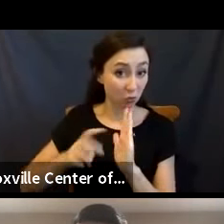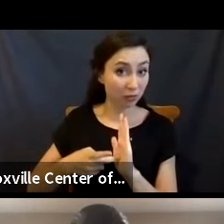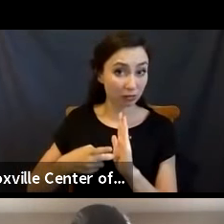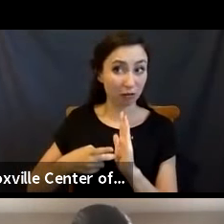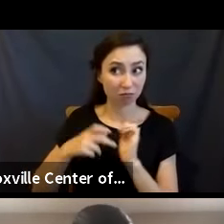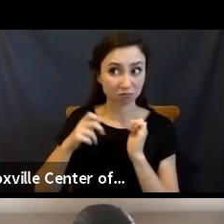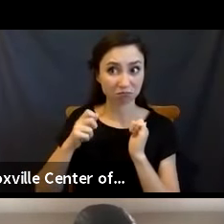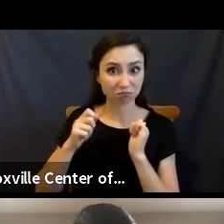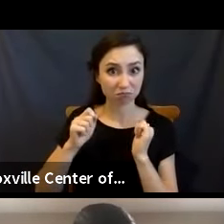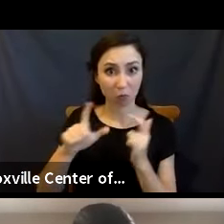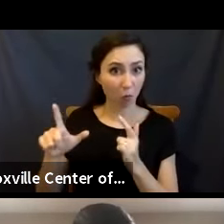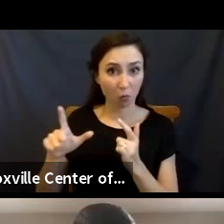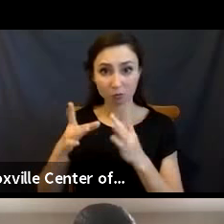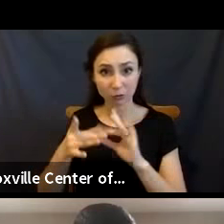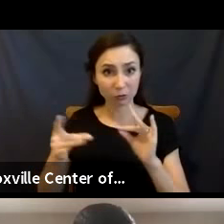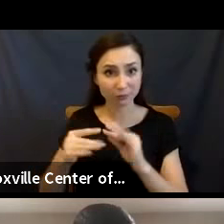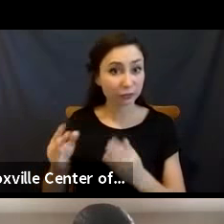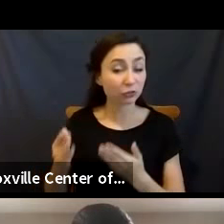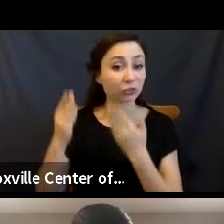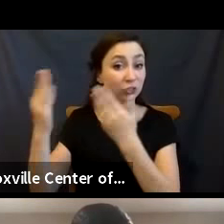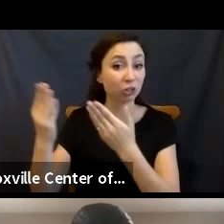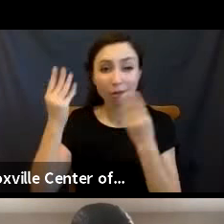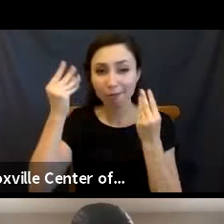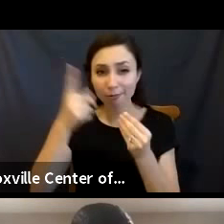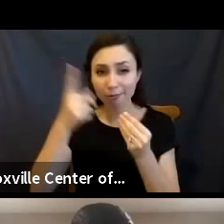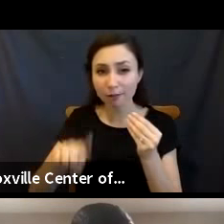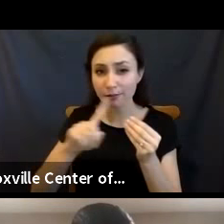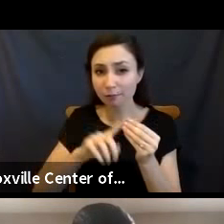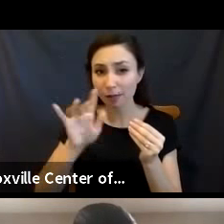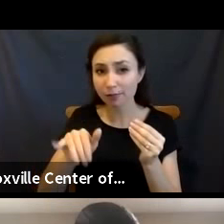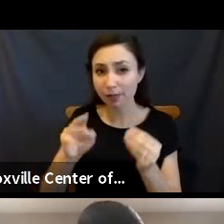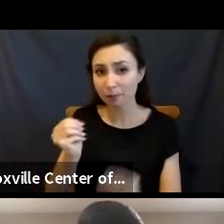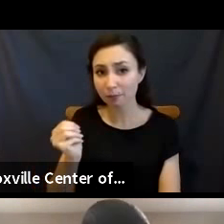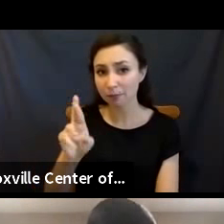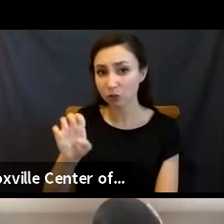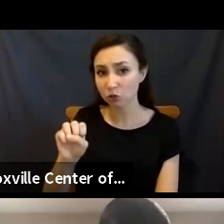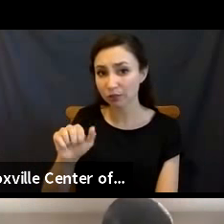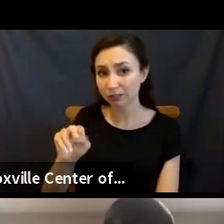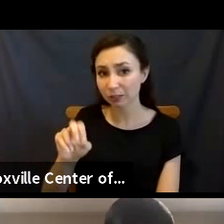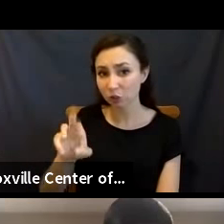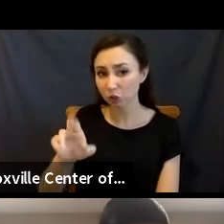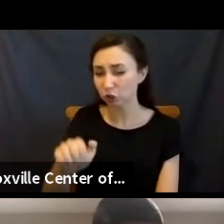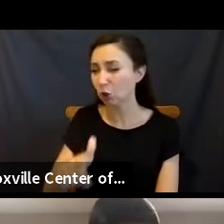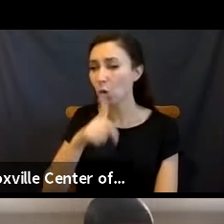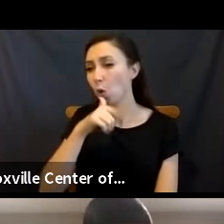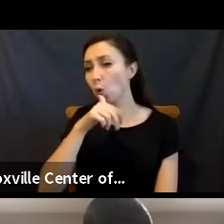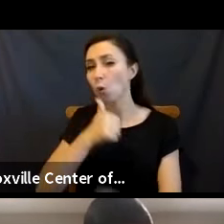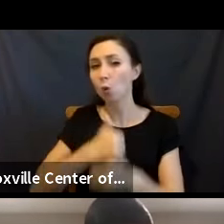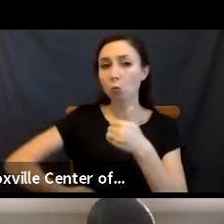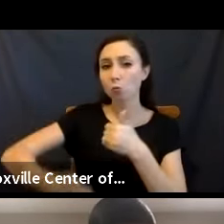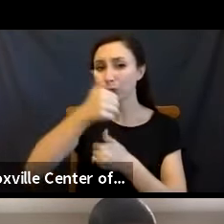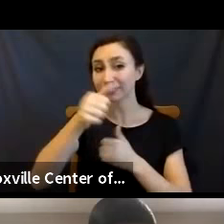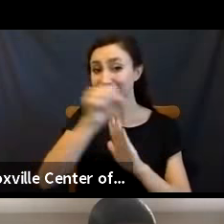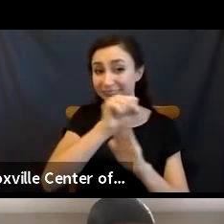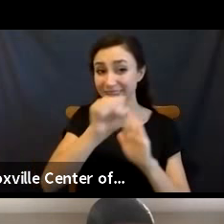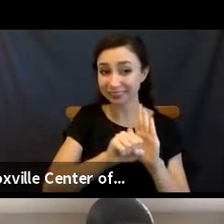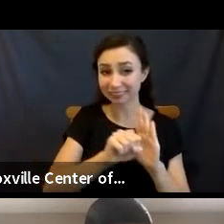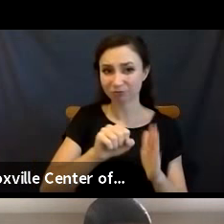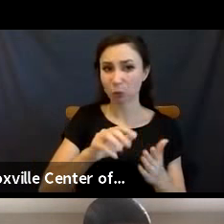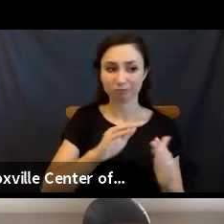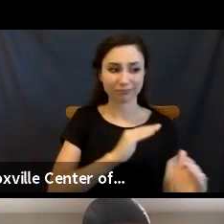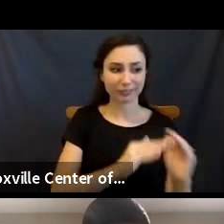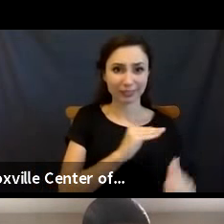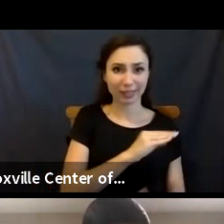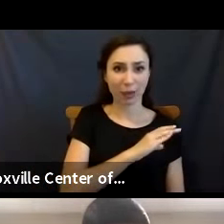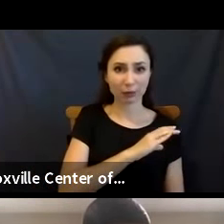guess first that first thought about who trumps what. Does the state trump the County Commission? Does the County Commission trump the state